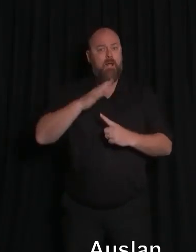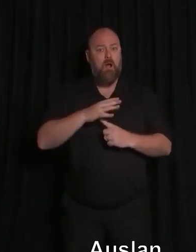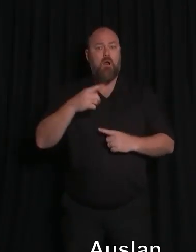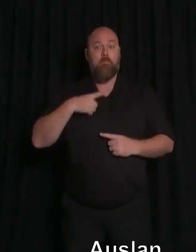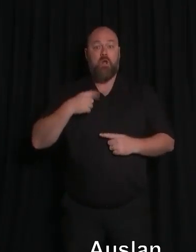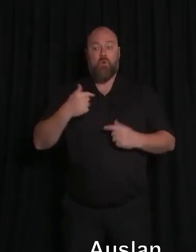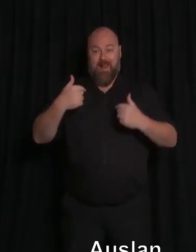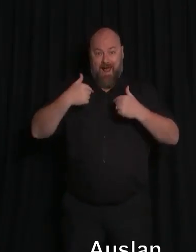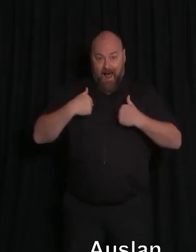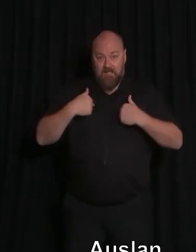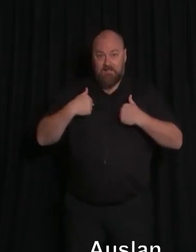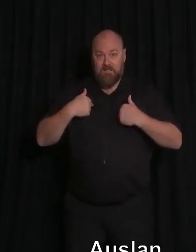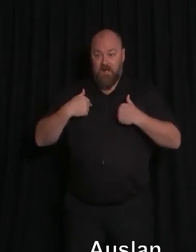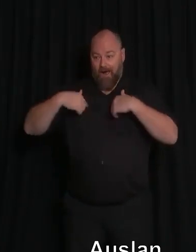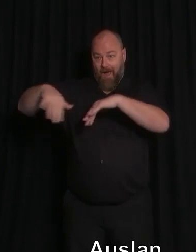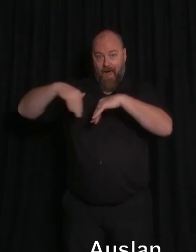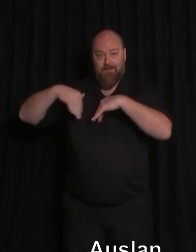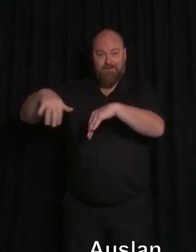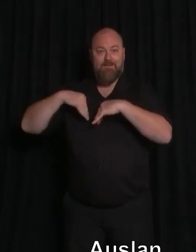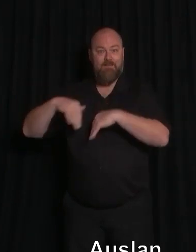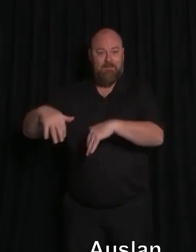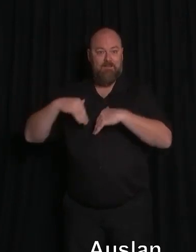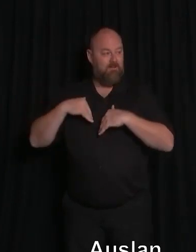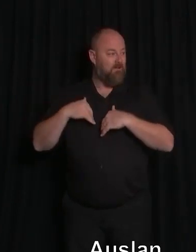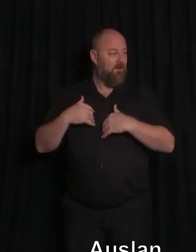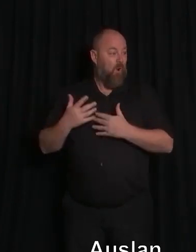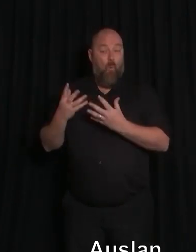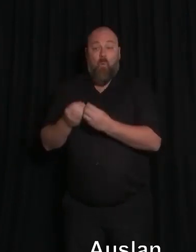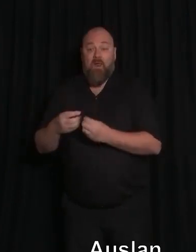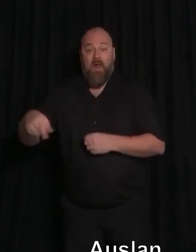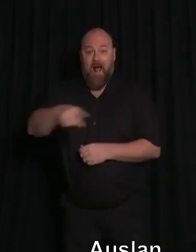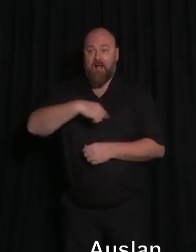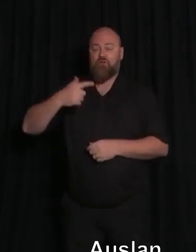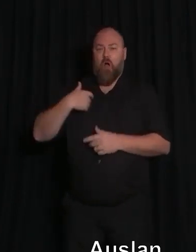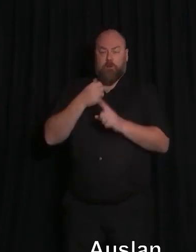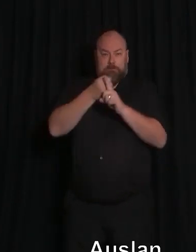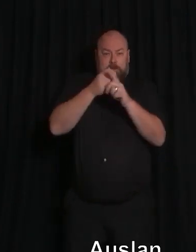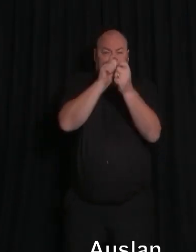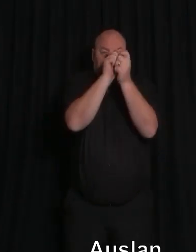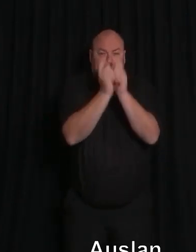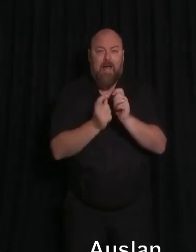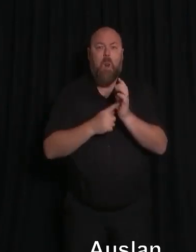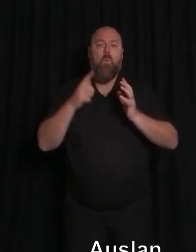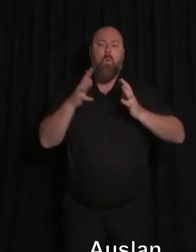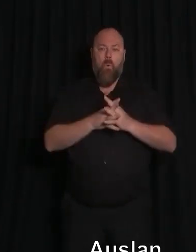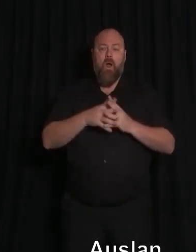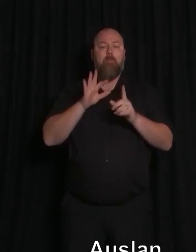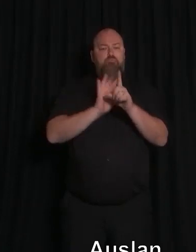speaking for us, with us, to change laws and to make the lives of our people